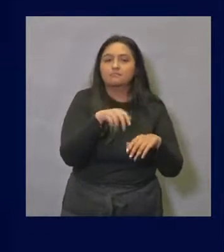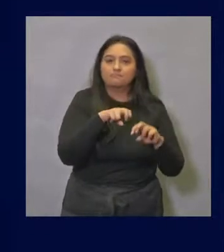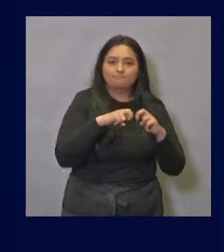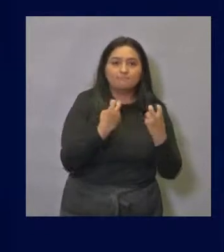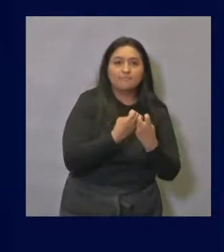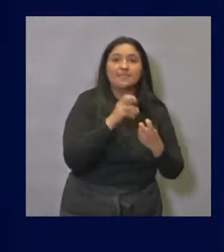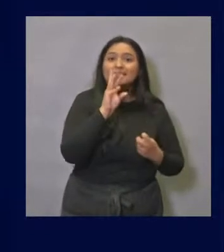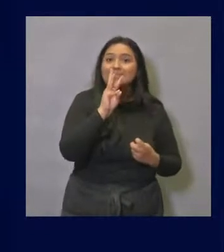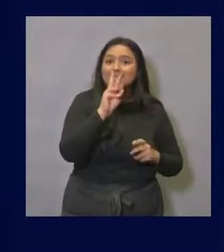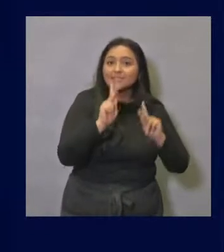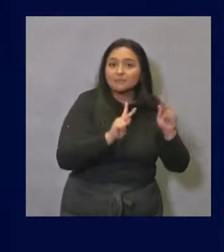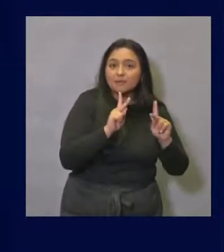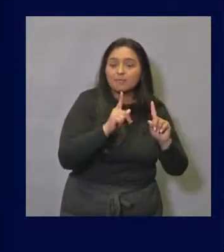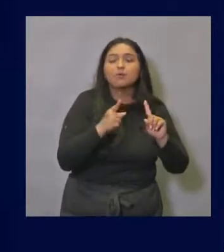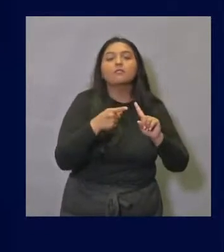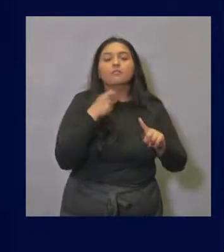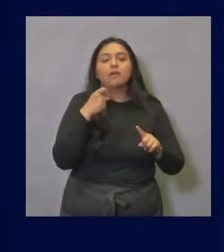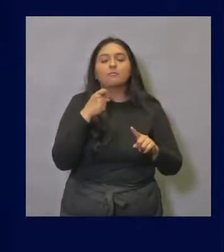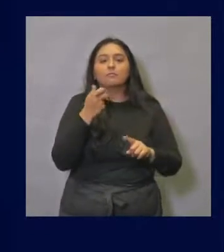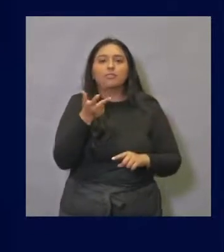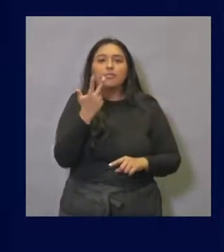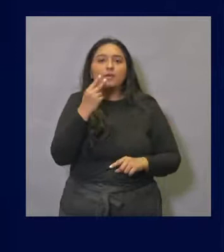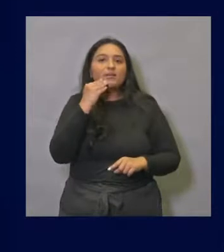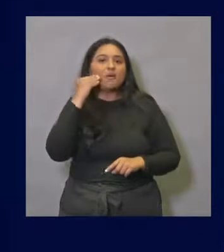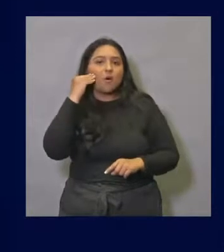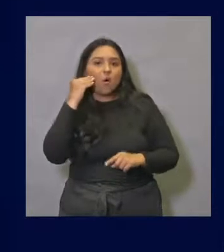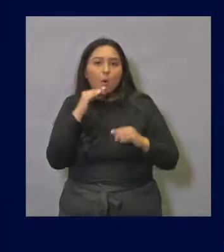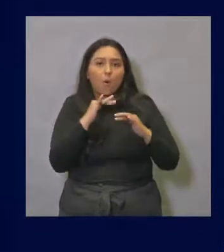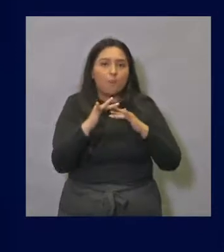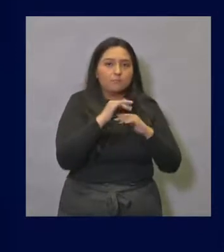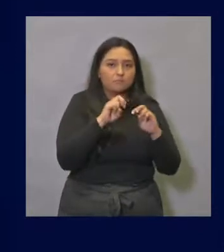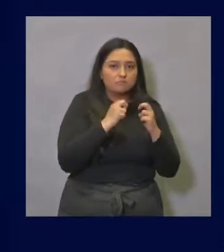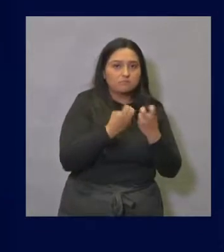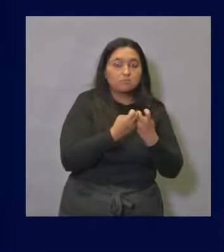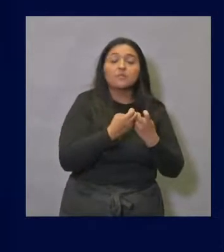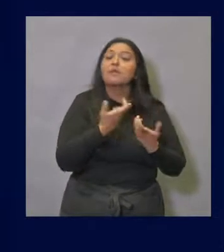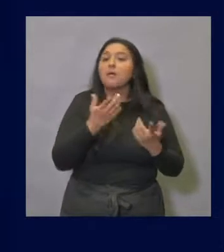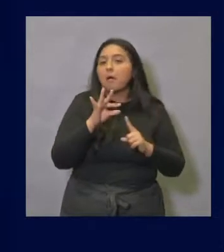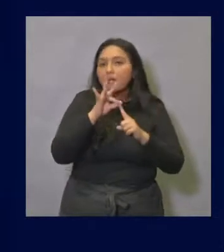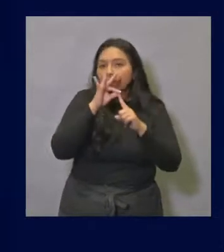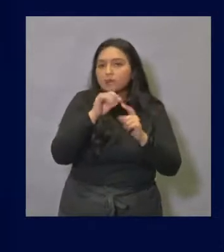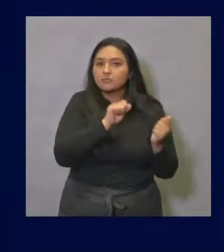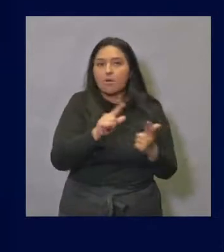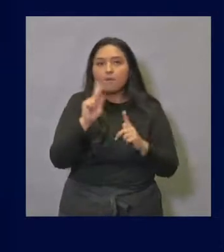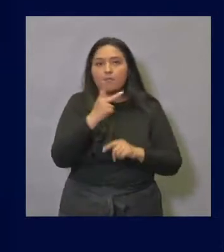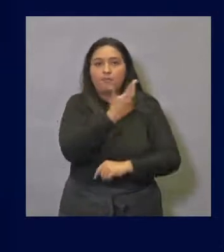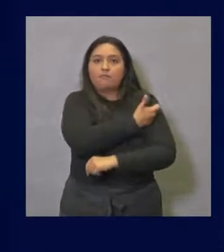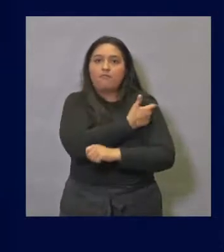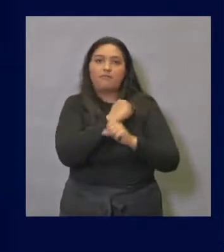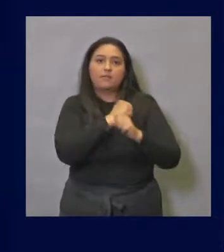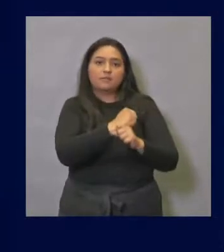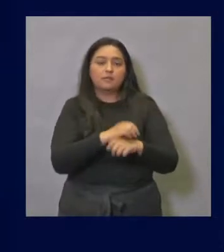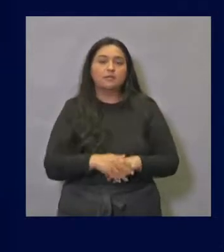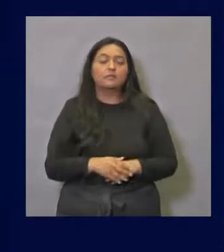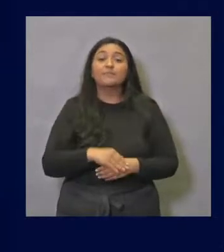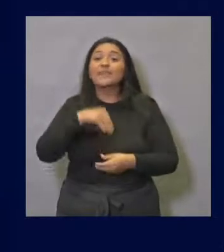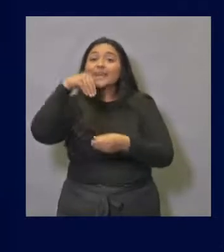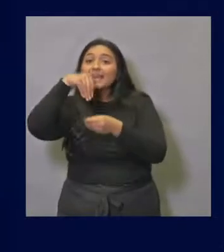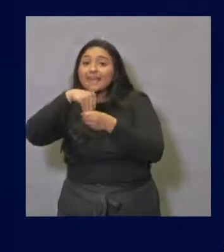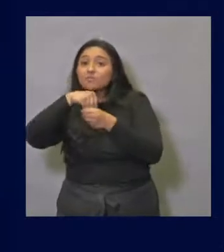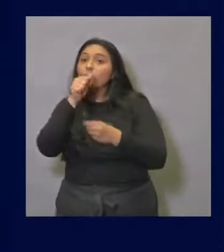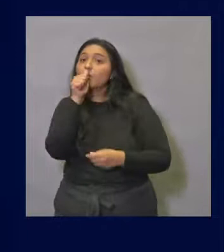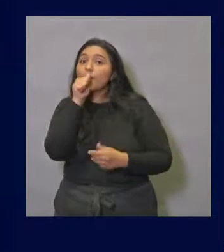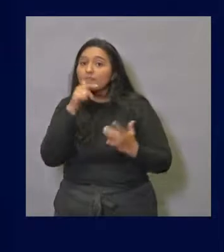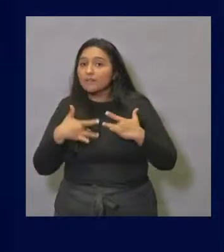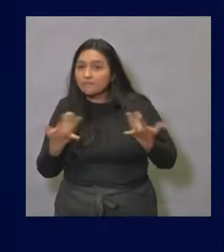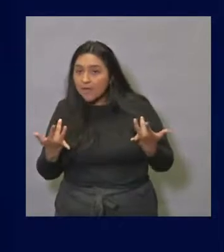3 households outdoors unless everyone at the table is vaccinated. Indoor private events, and this is really important,